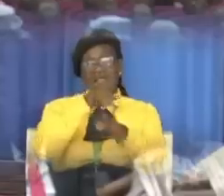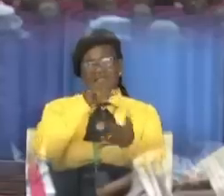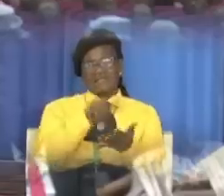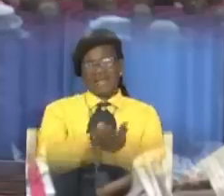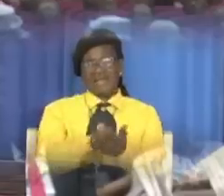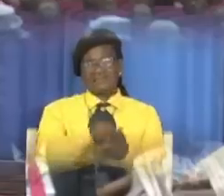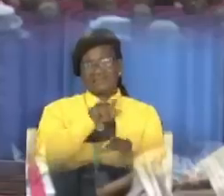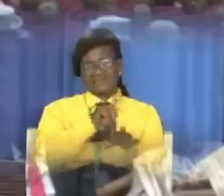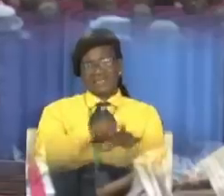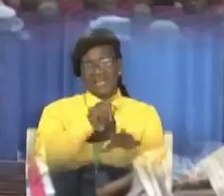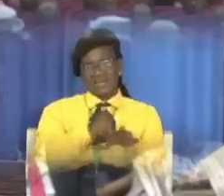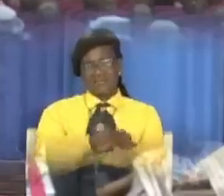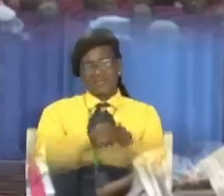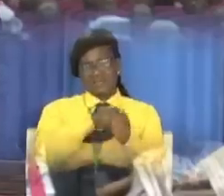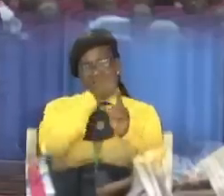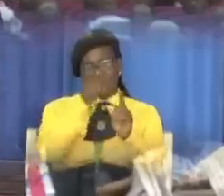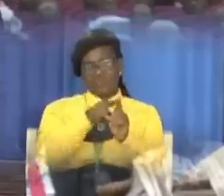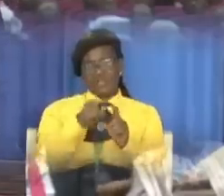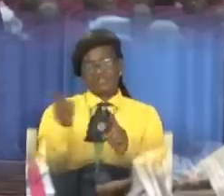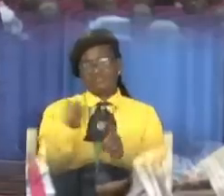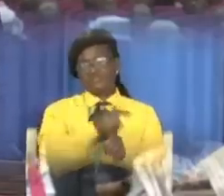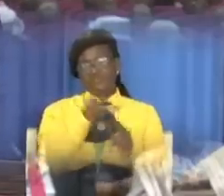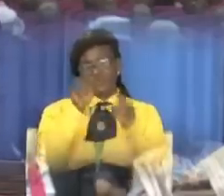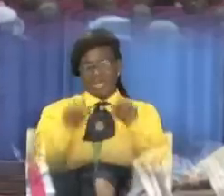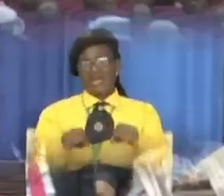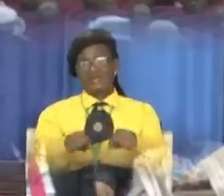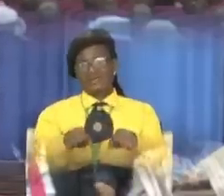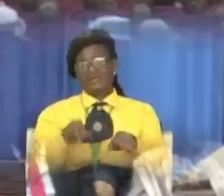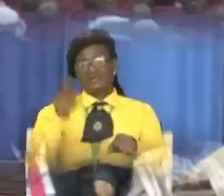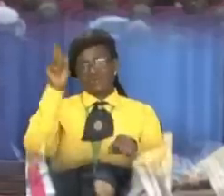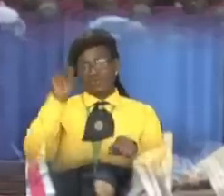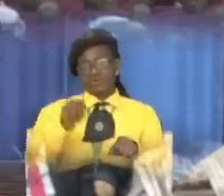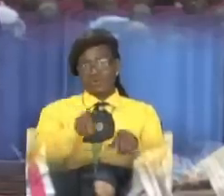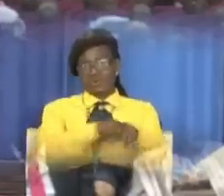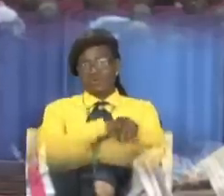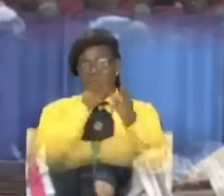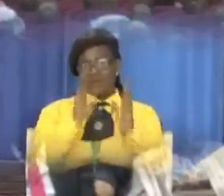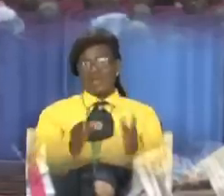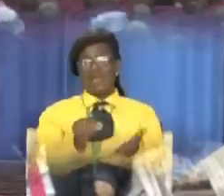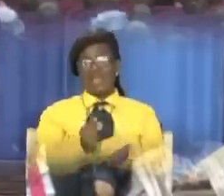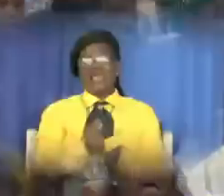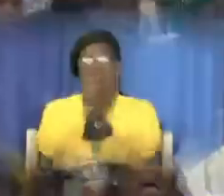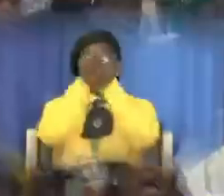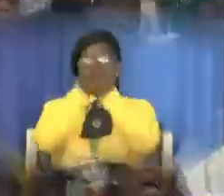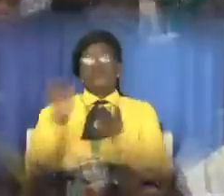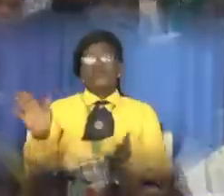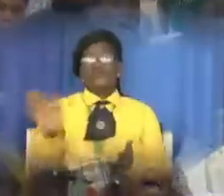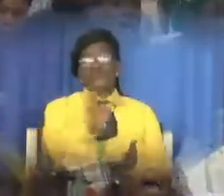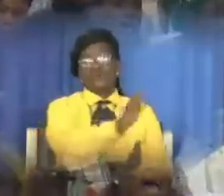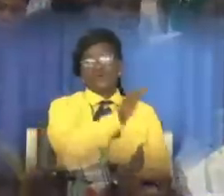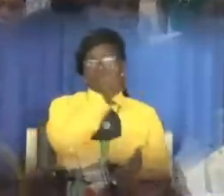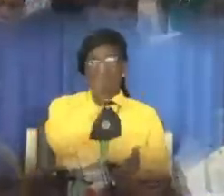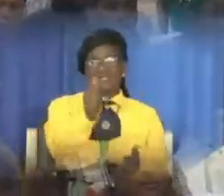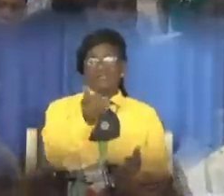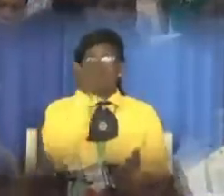no longer help yourself, may the light of God shine for you.